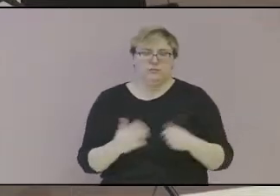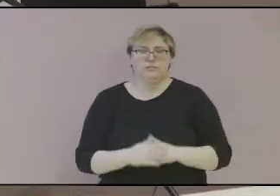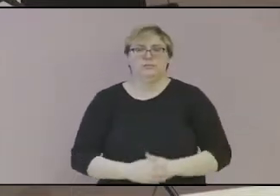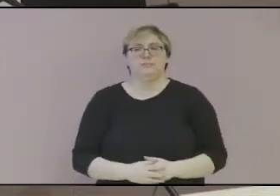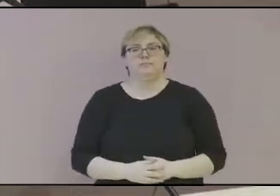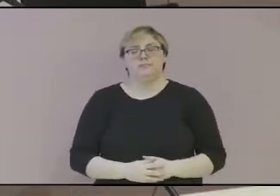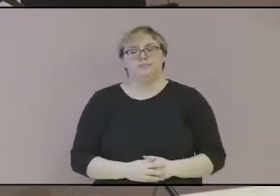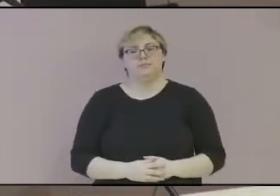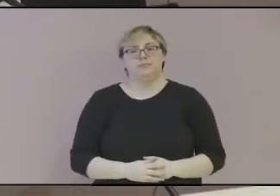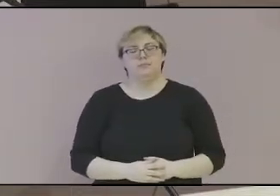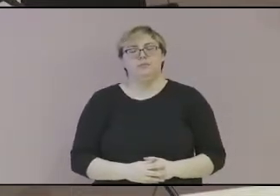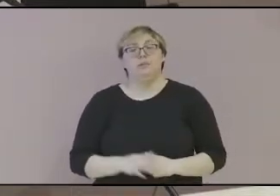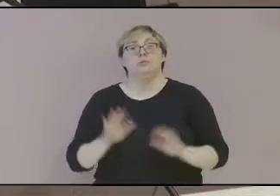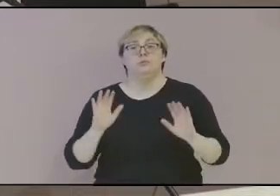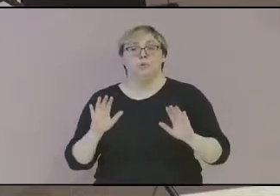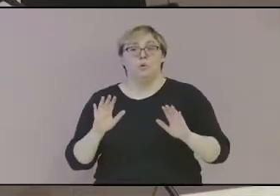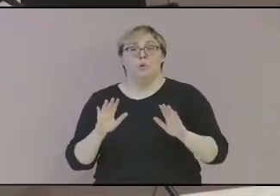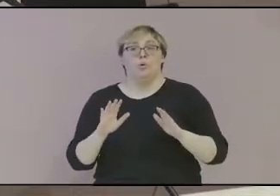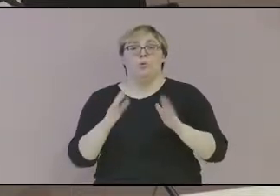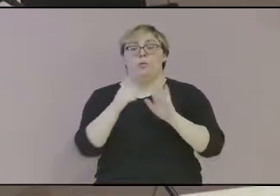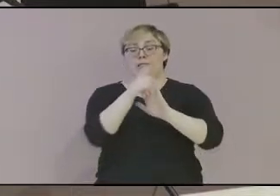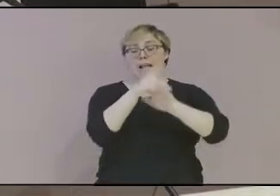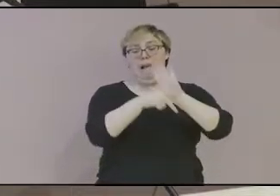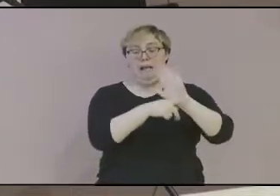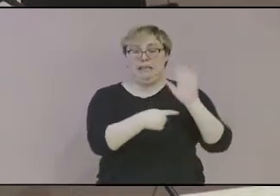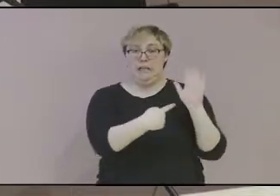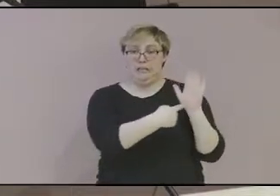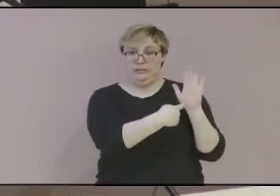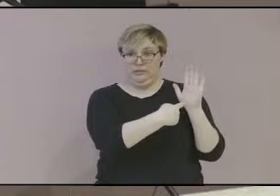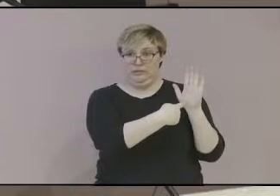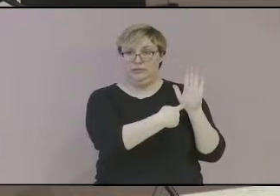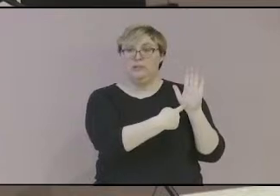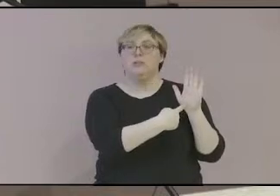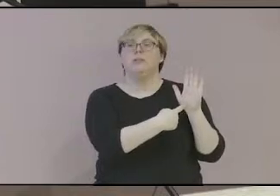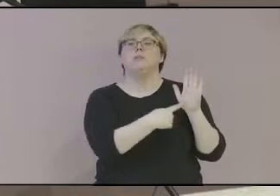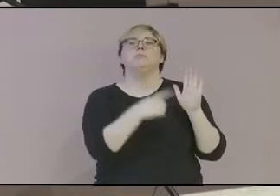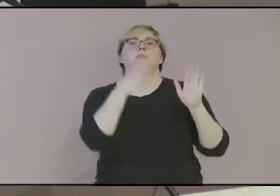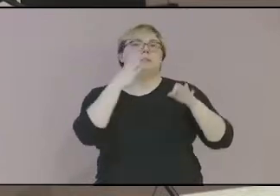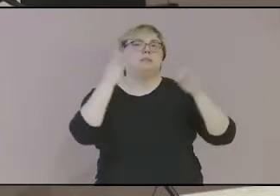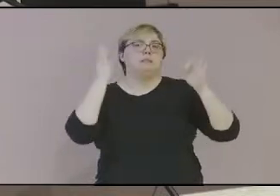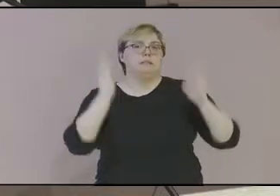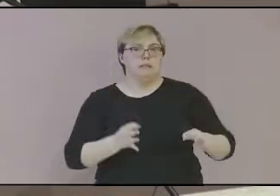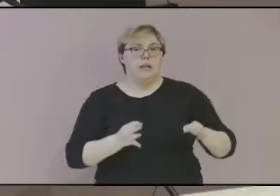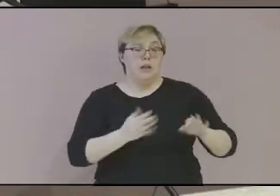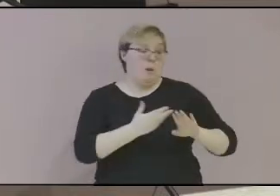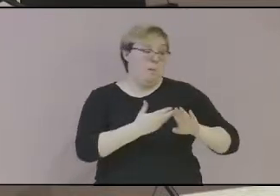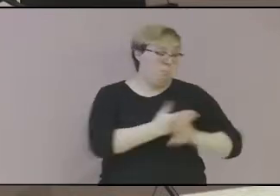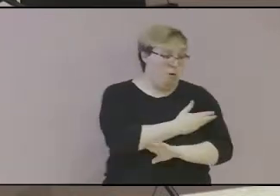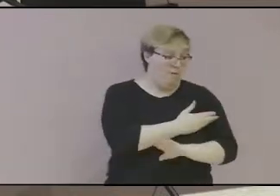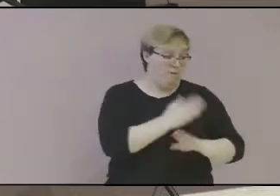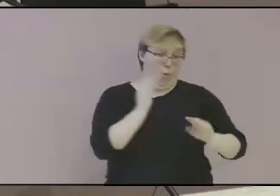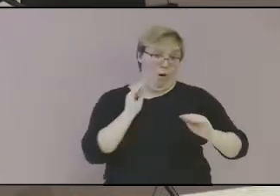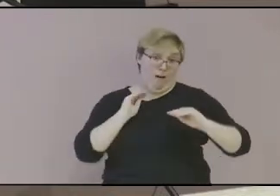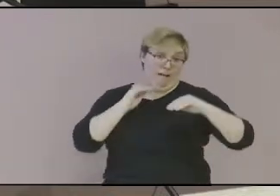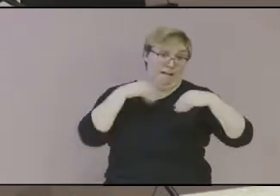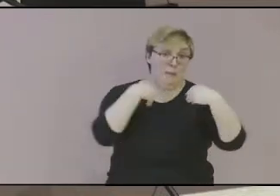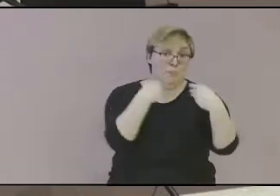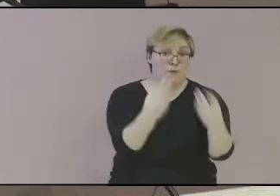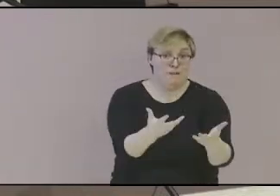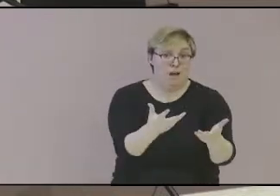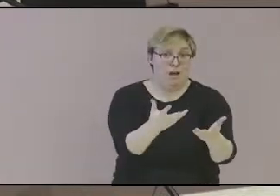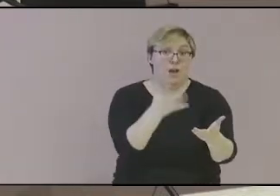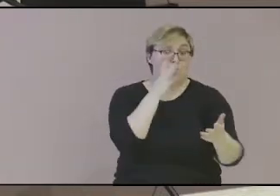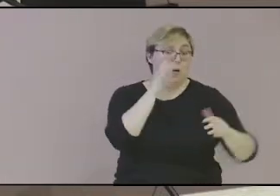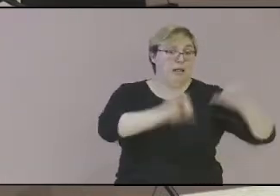at fixed intervals after a ventilator was in use. And any patient showing worsening scores of a